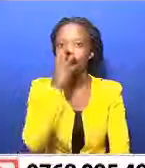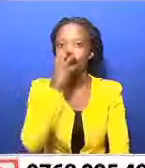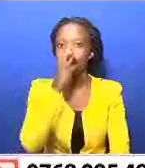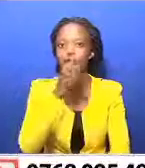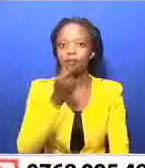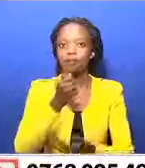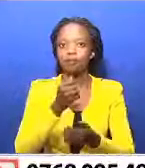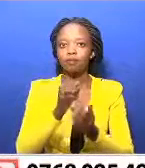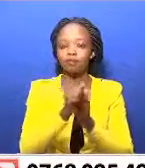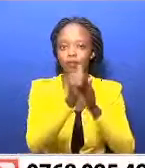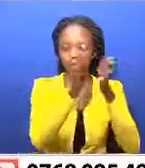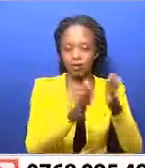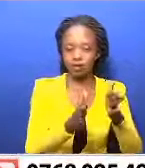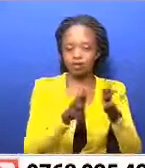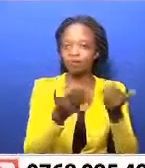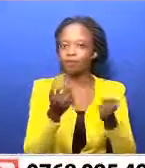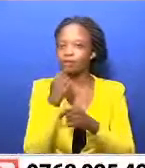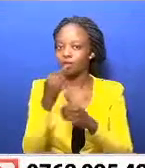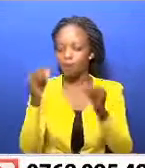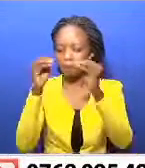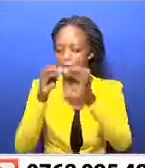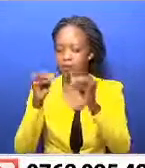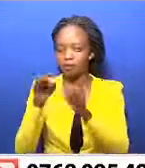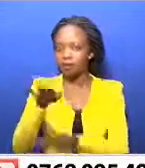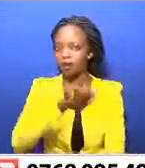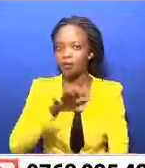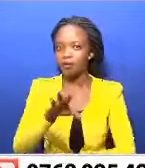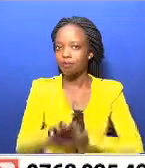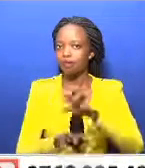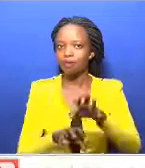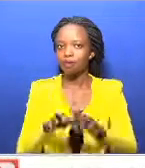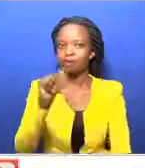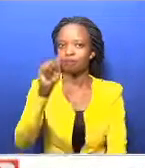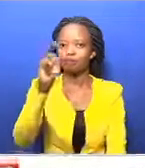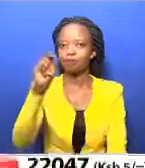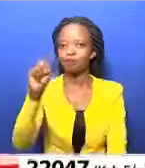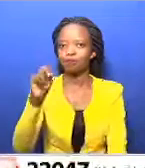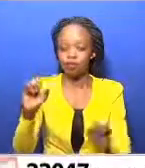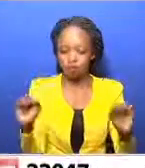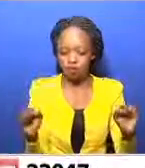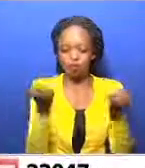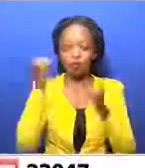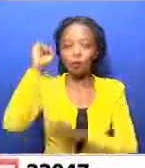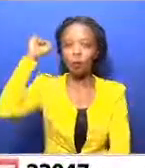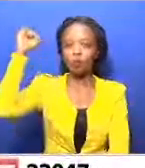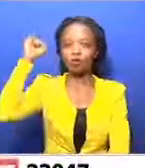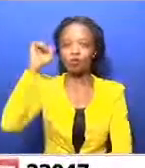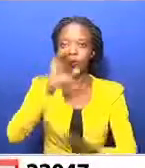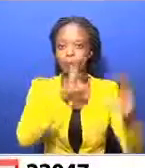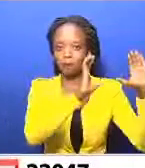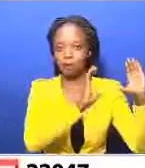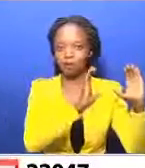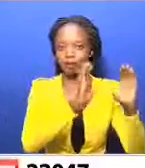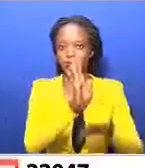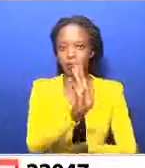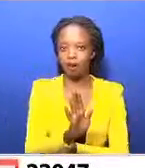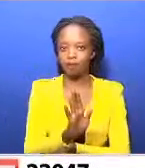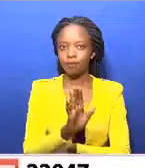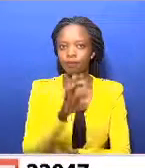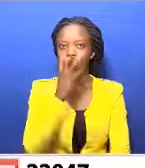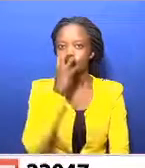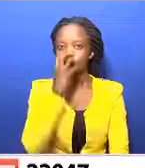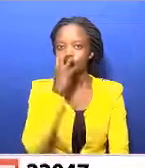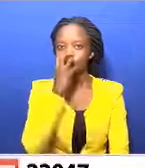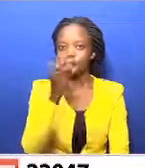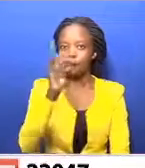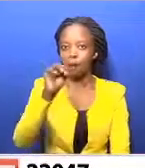Raila Odinga has denied meeting embattled Kirinyaga Governor Anne Waiguru to save her political career. ODM, however, through Suna